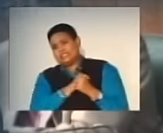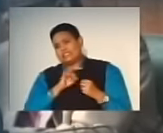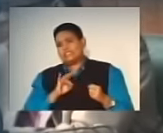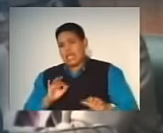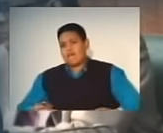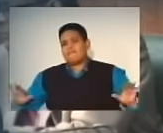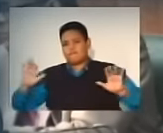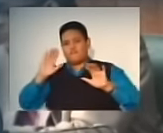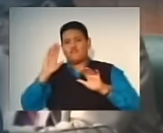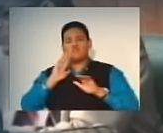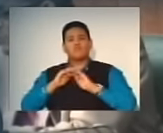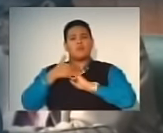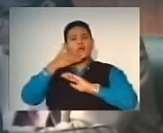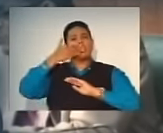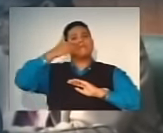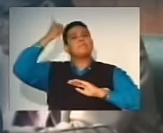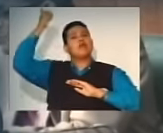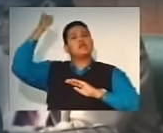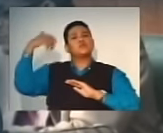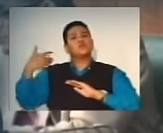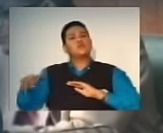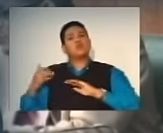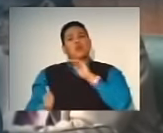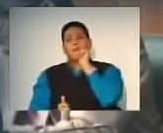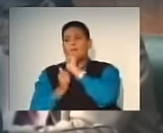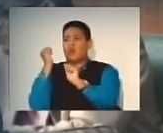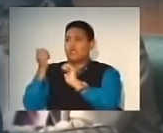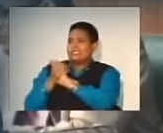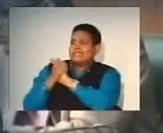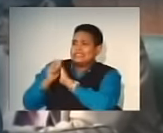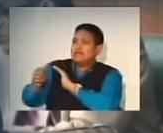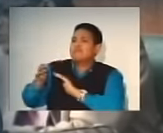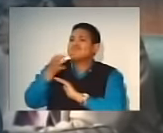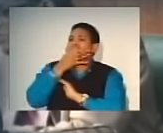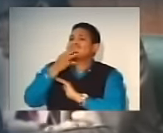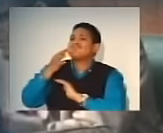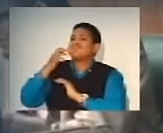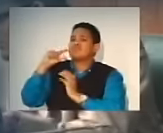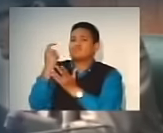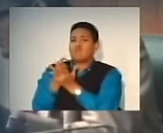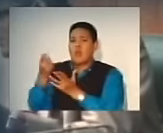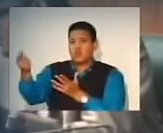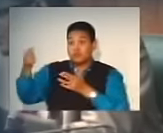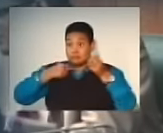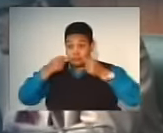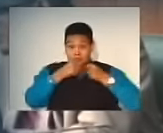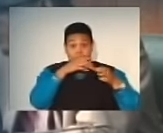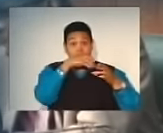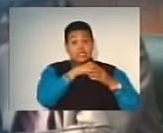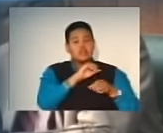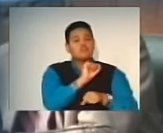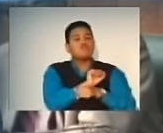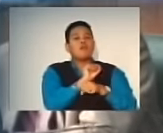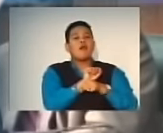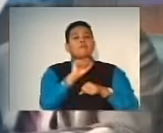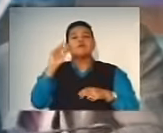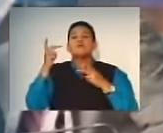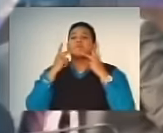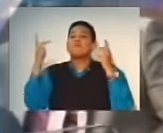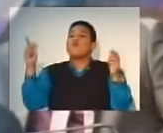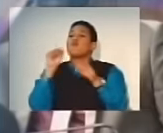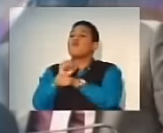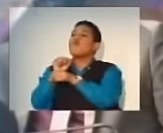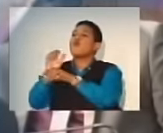at its best when its most talented graduates see a career in public service as among